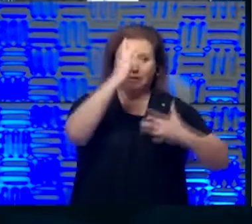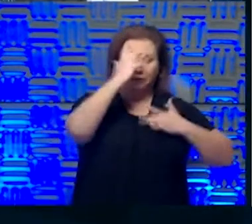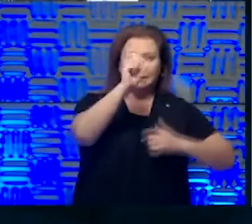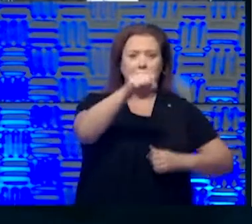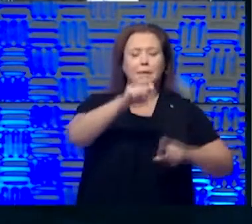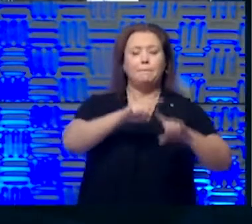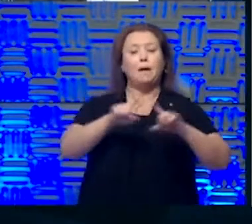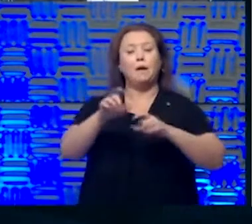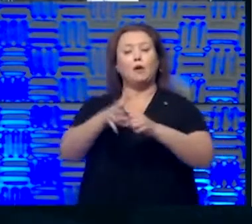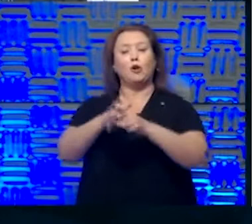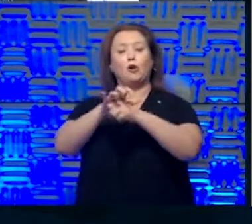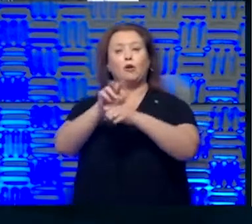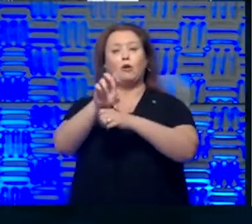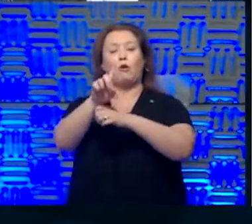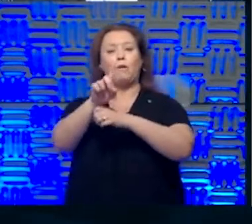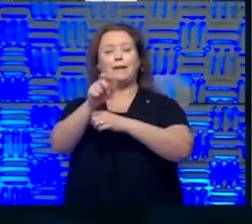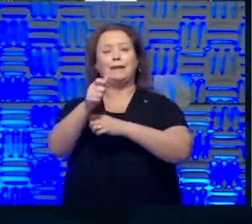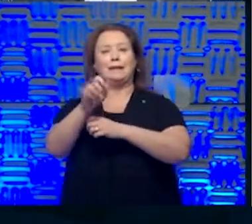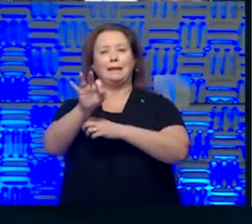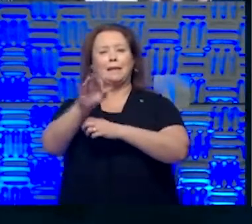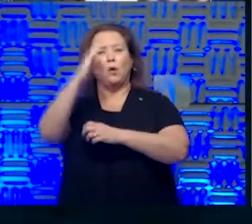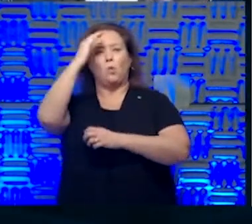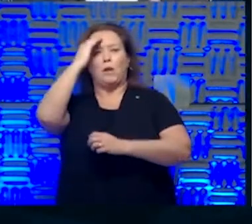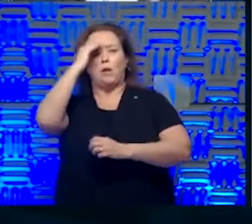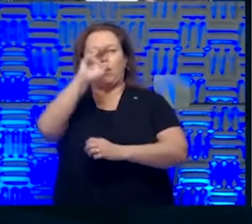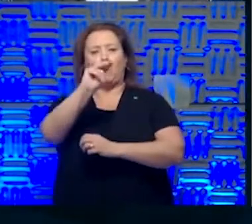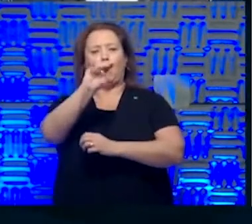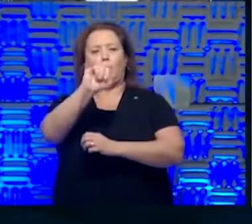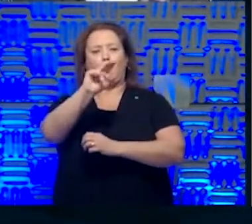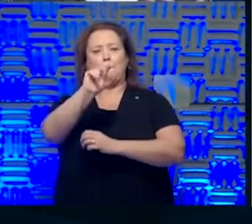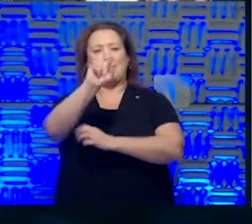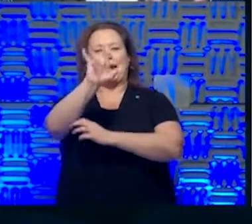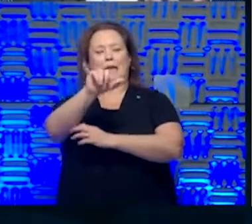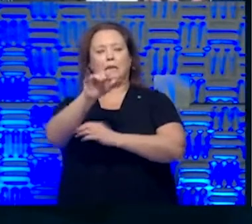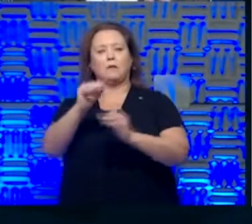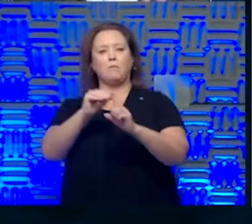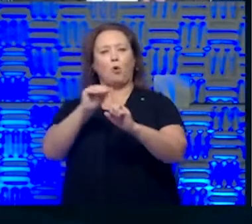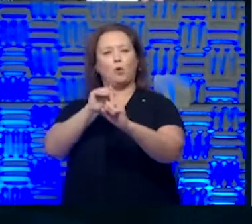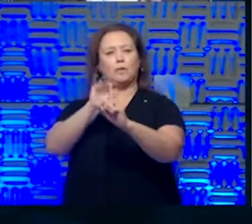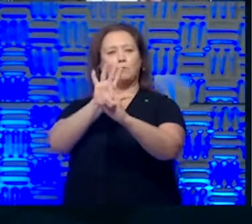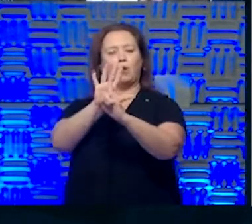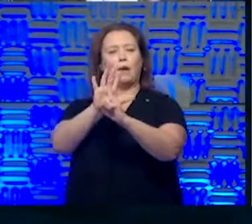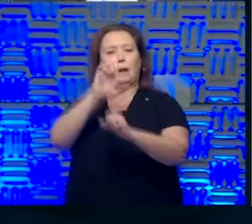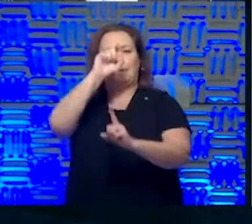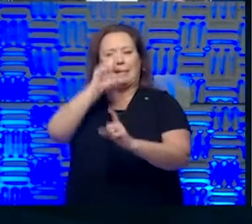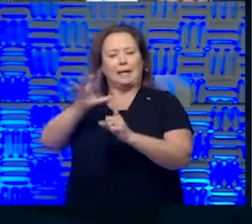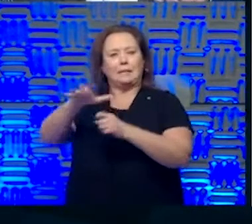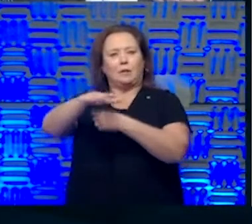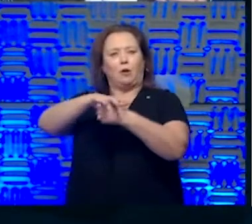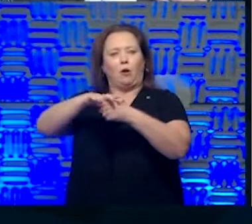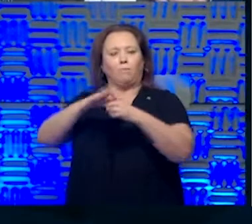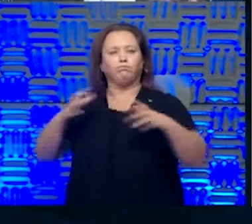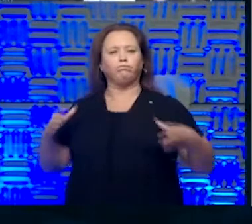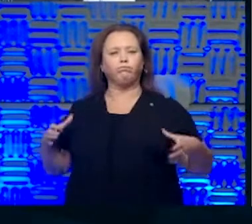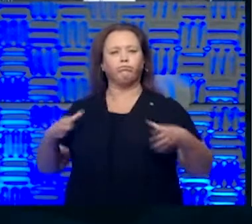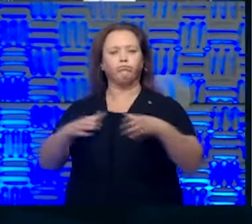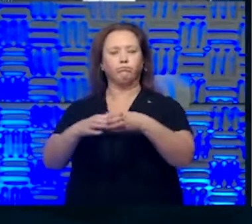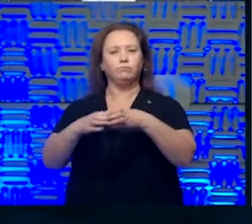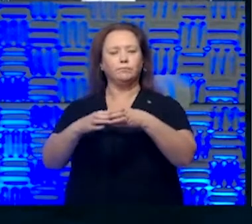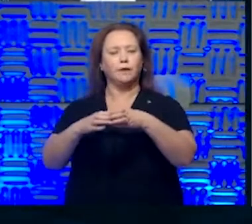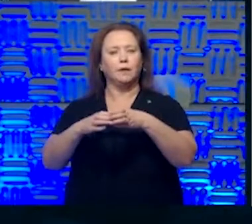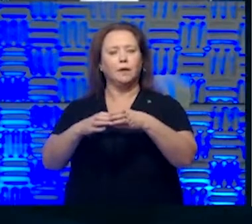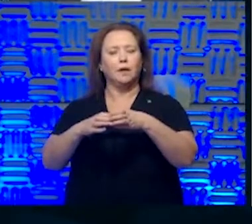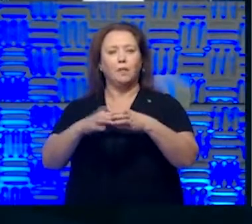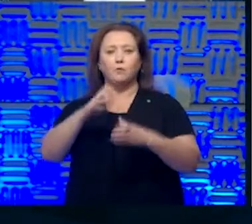COVID, we know minorities are more exposed because they're living in more densely populated areas. There's really